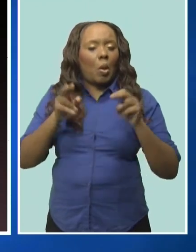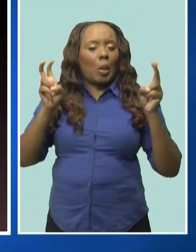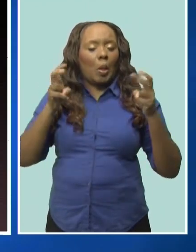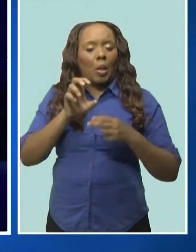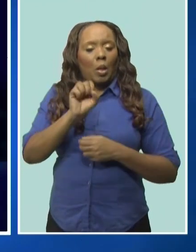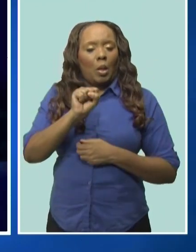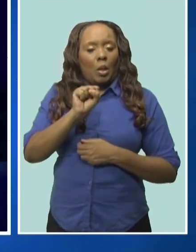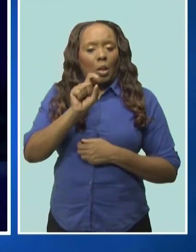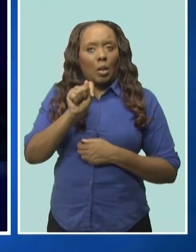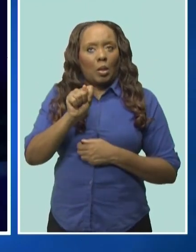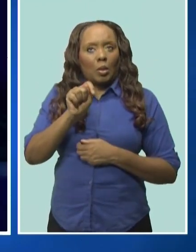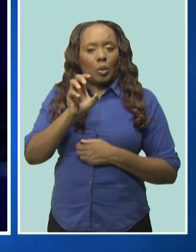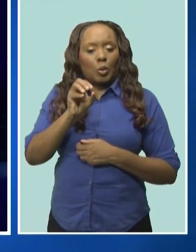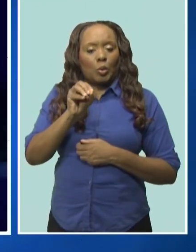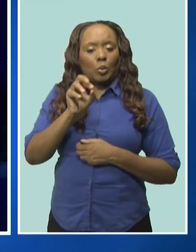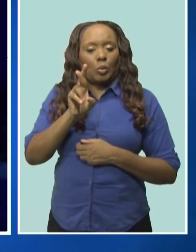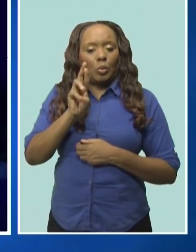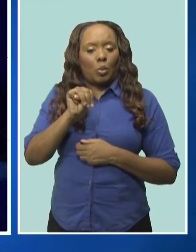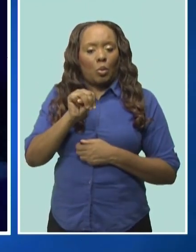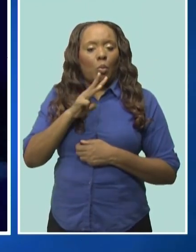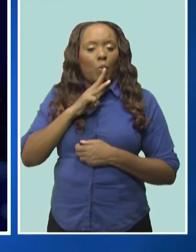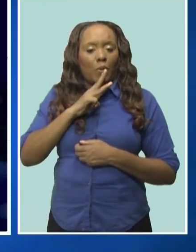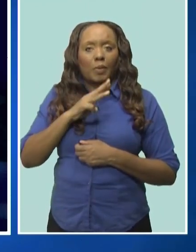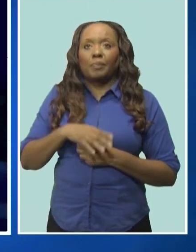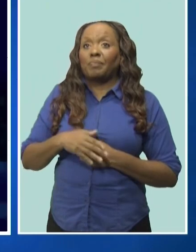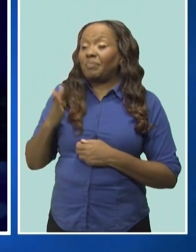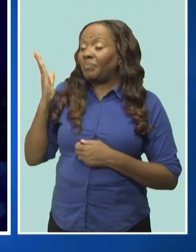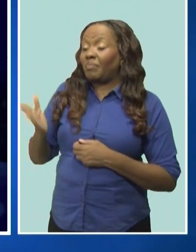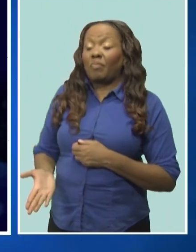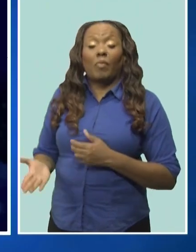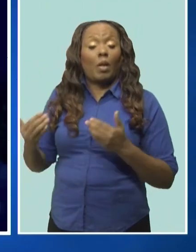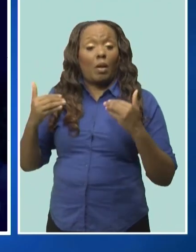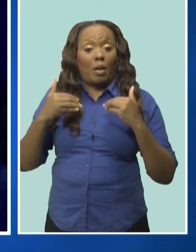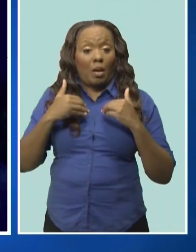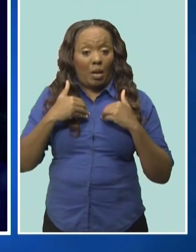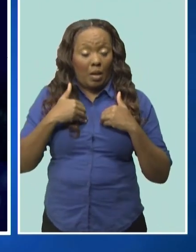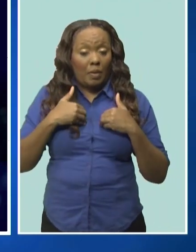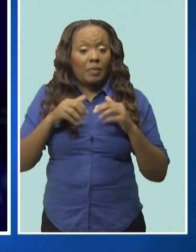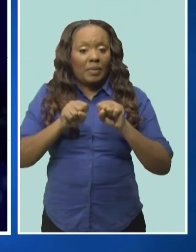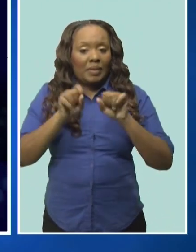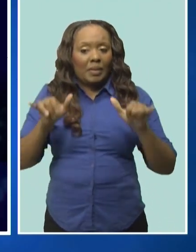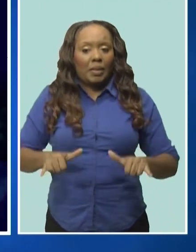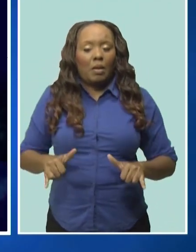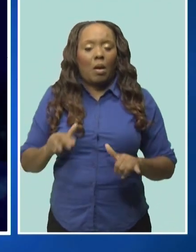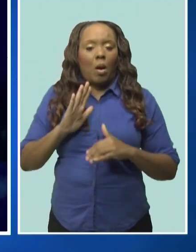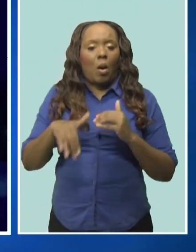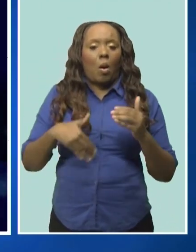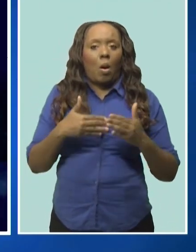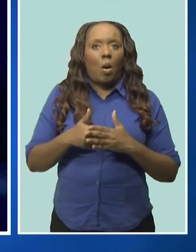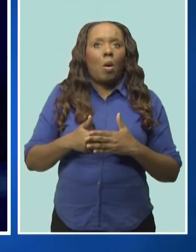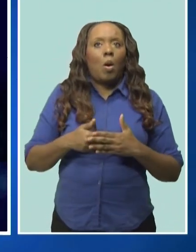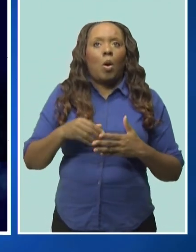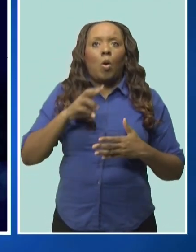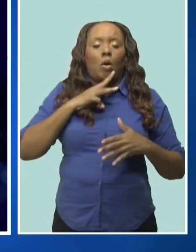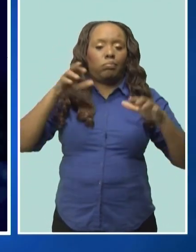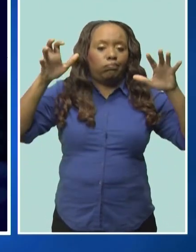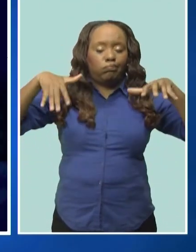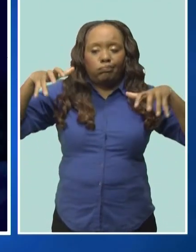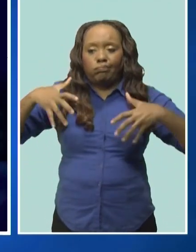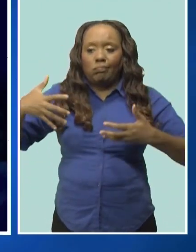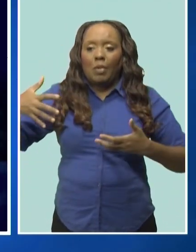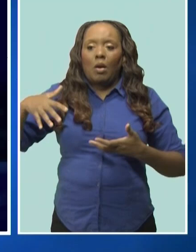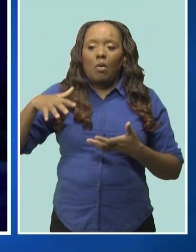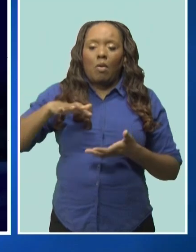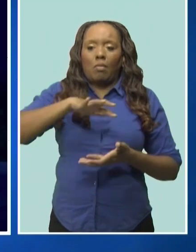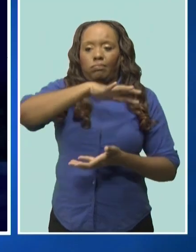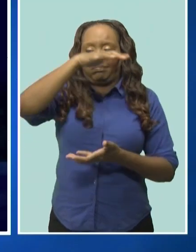The Oystins Bay Garden Complex has a collection system to the back of their complex which collects all stormwater runoff via drains,